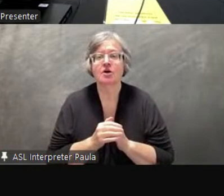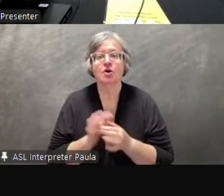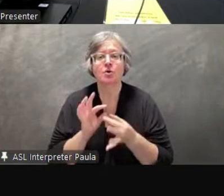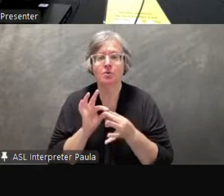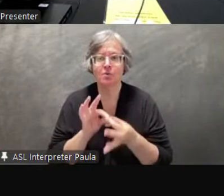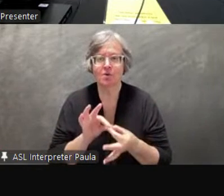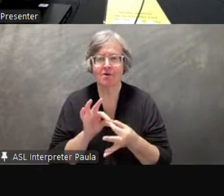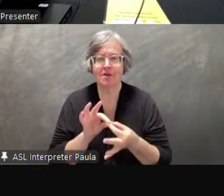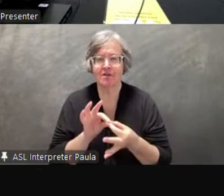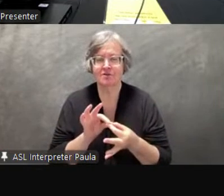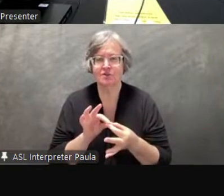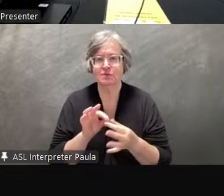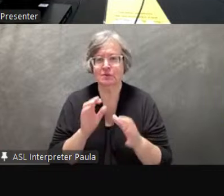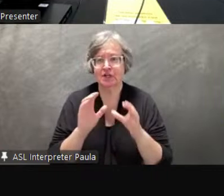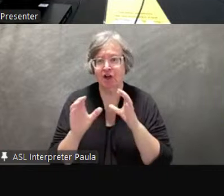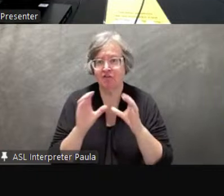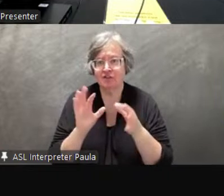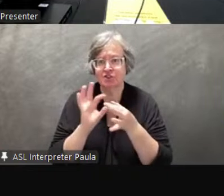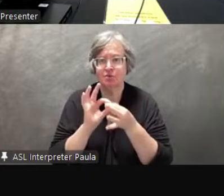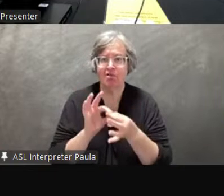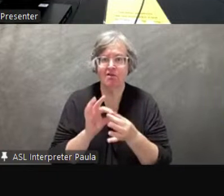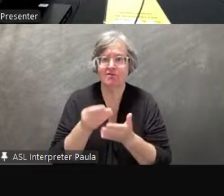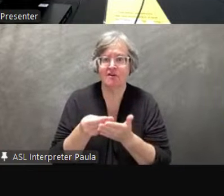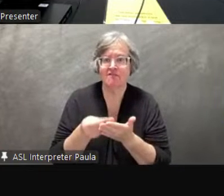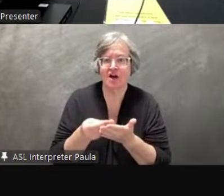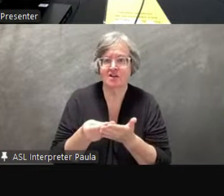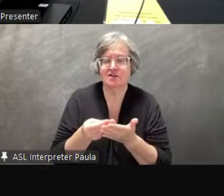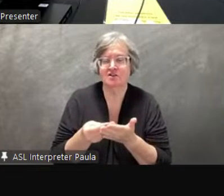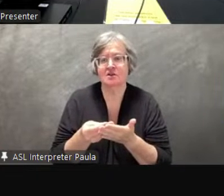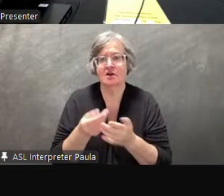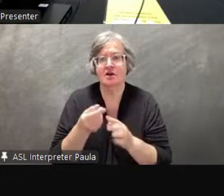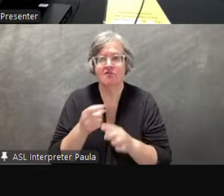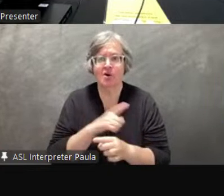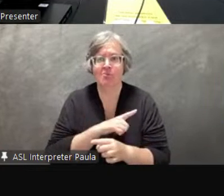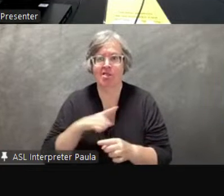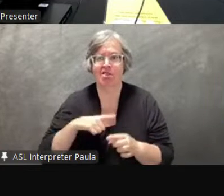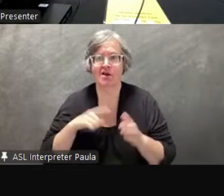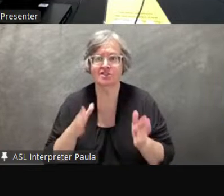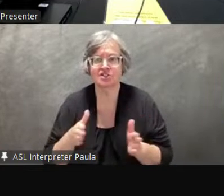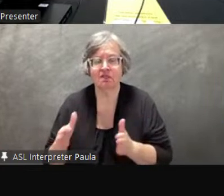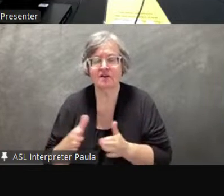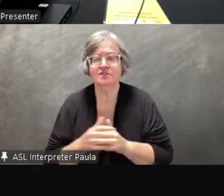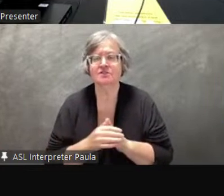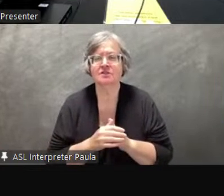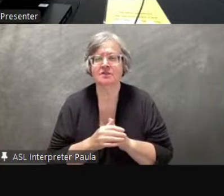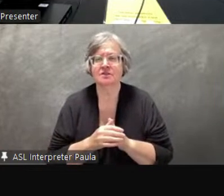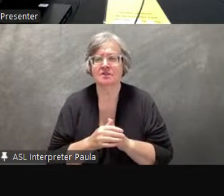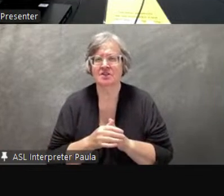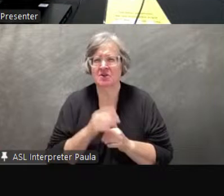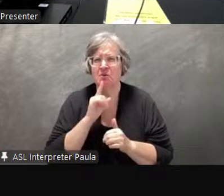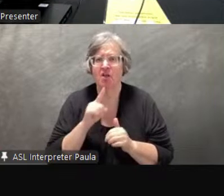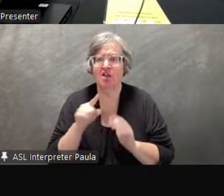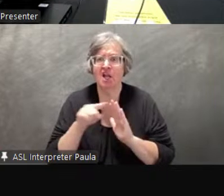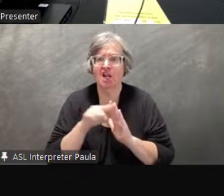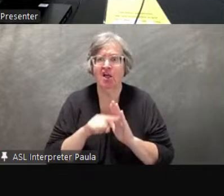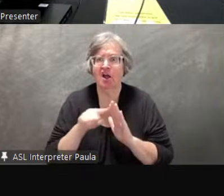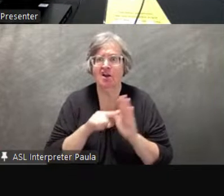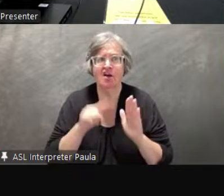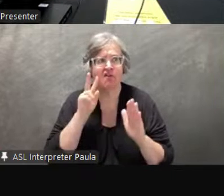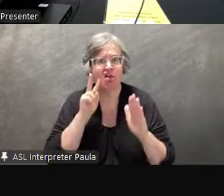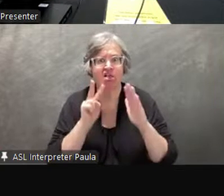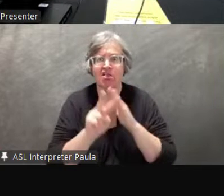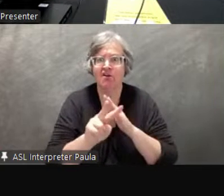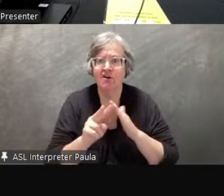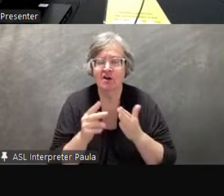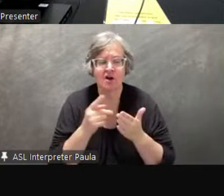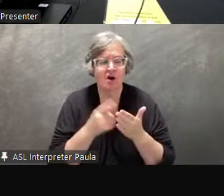those conversations we're having around funding with legislators, there's been a lot of doom scenario